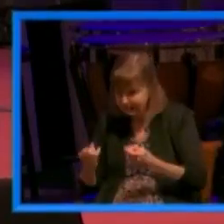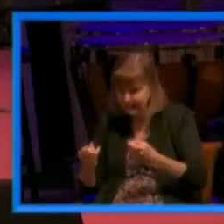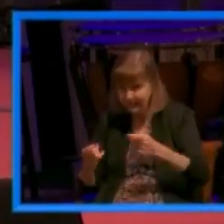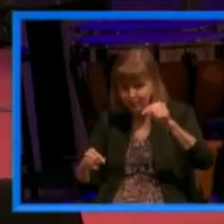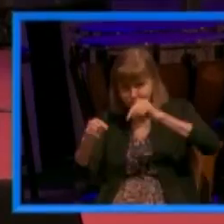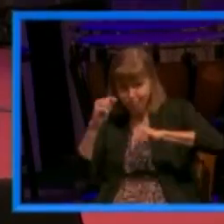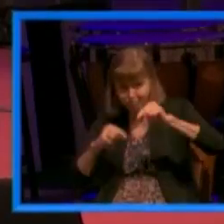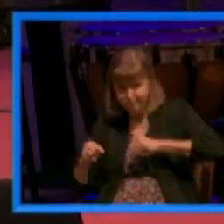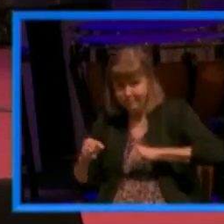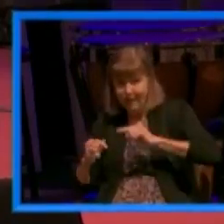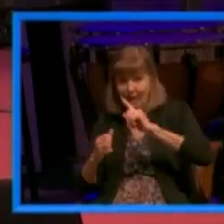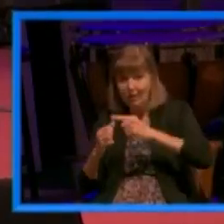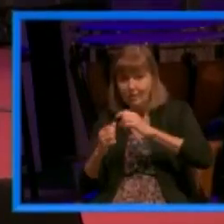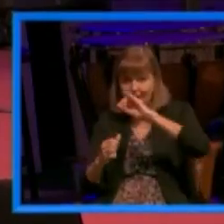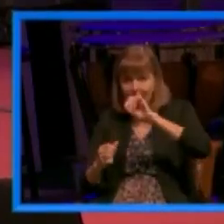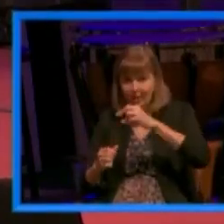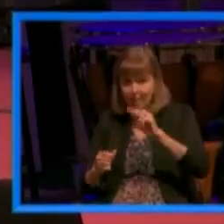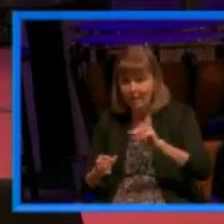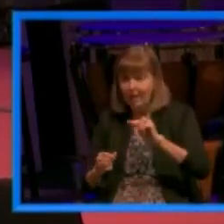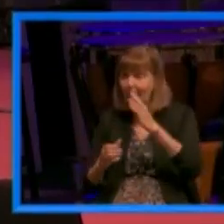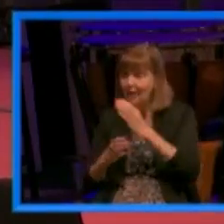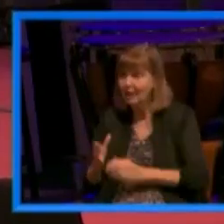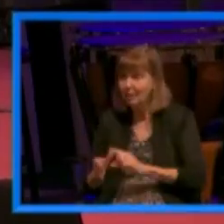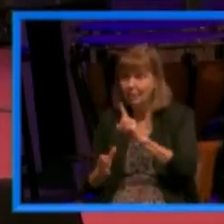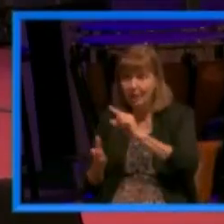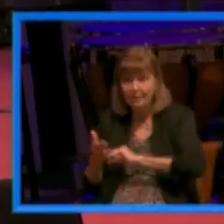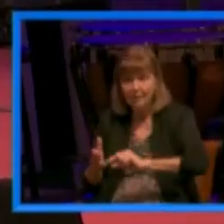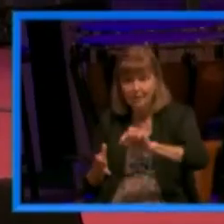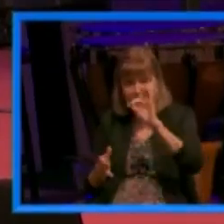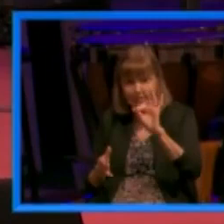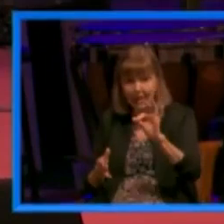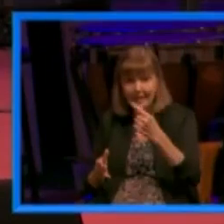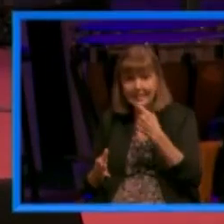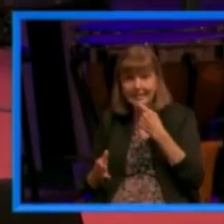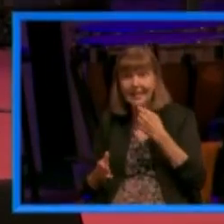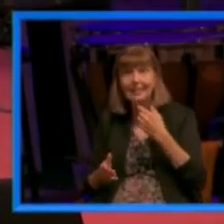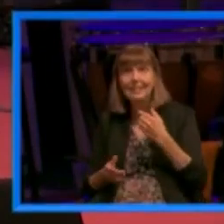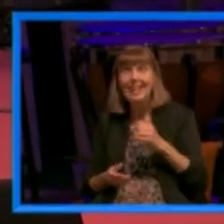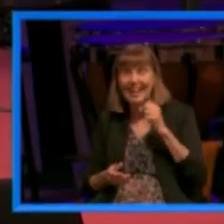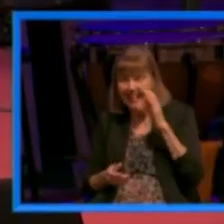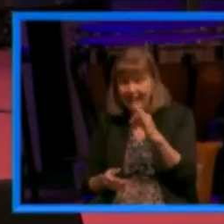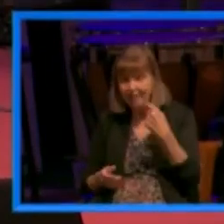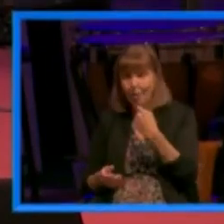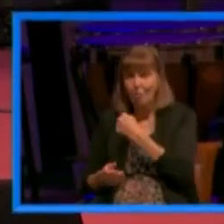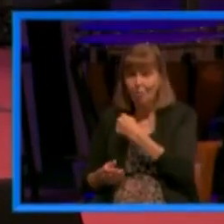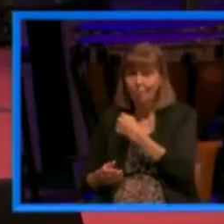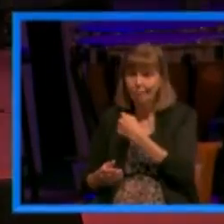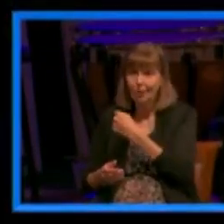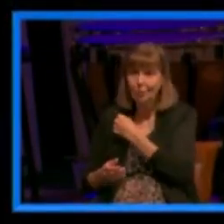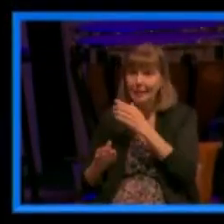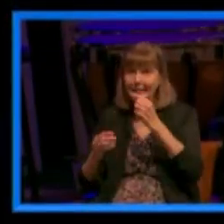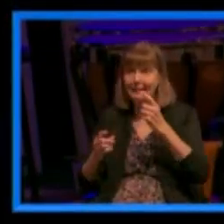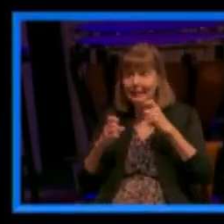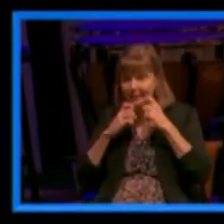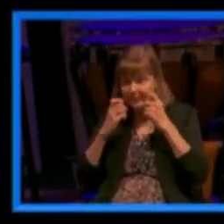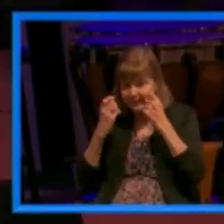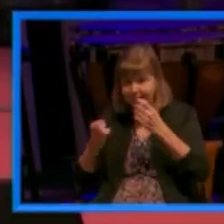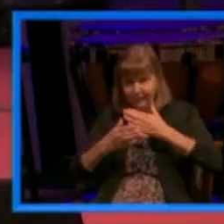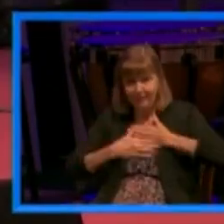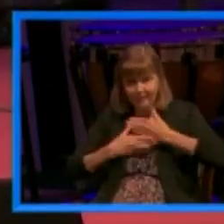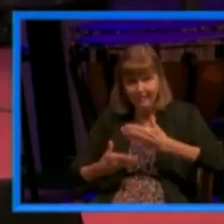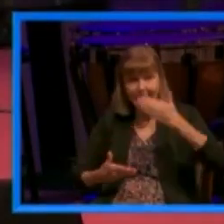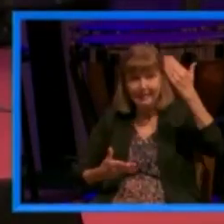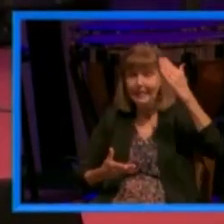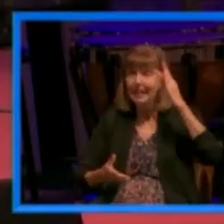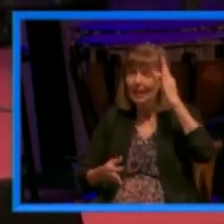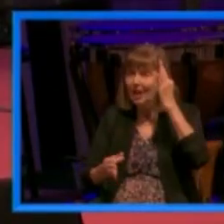that if we confess our sins, he is faithful and just to forgive us of all of our unrighteousness. We should have done that. Instead, he abdicated his duty